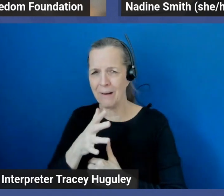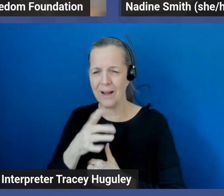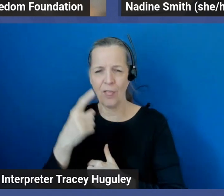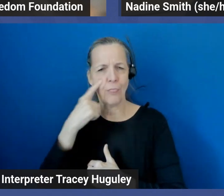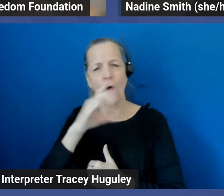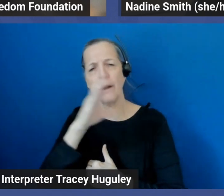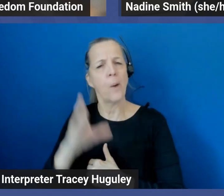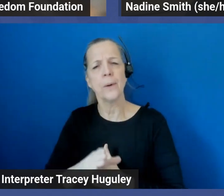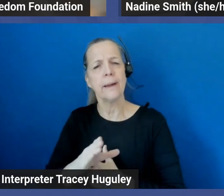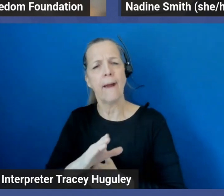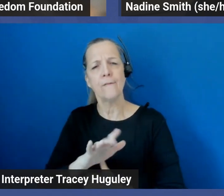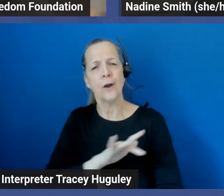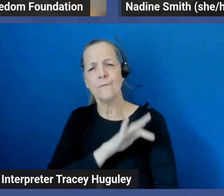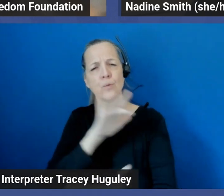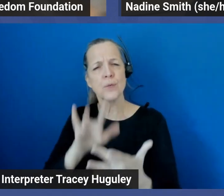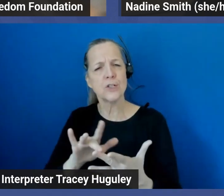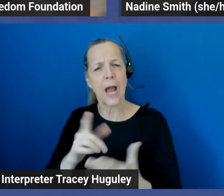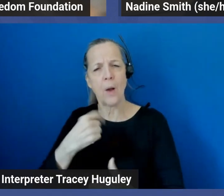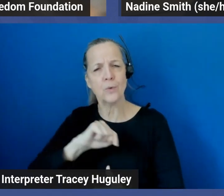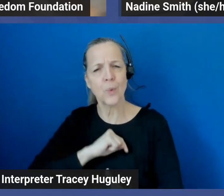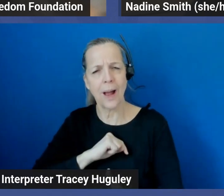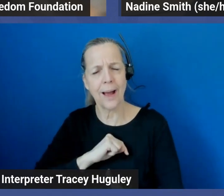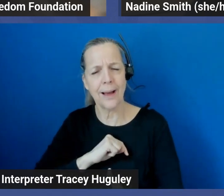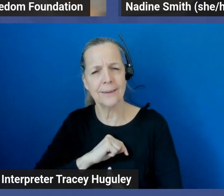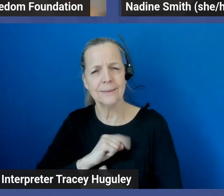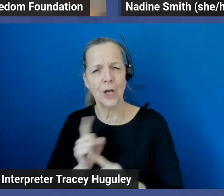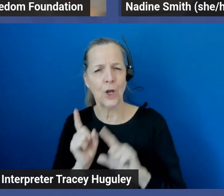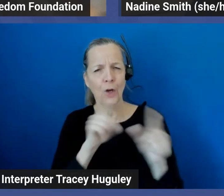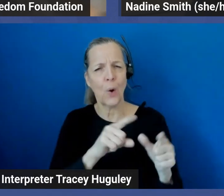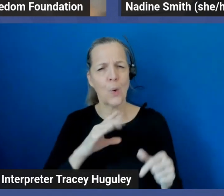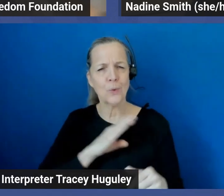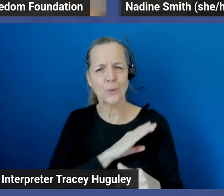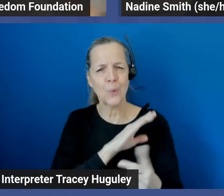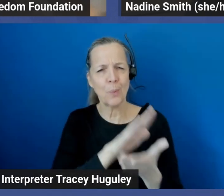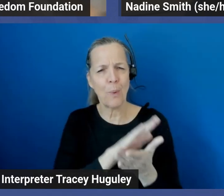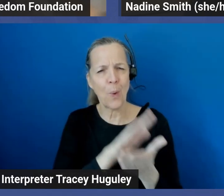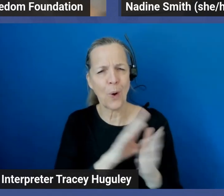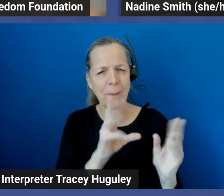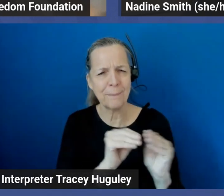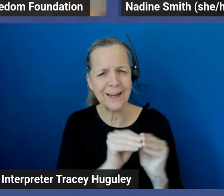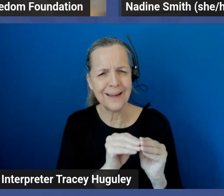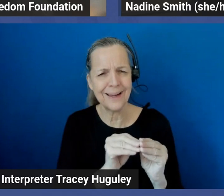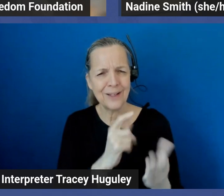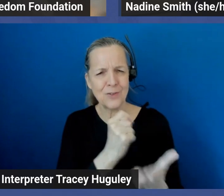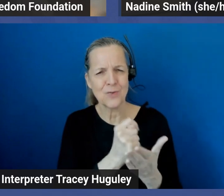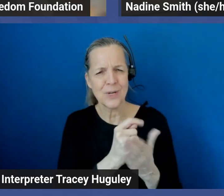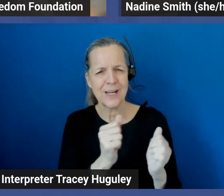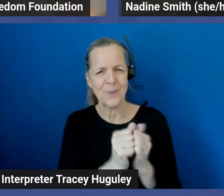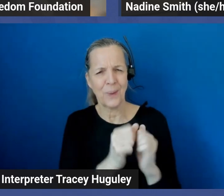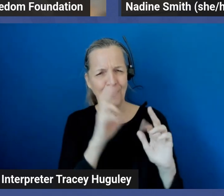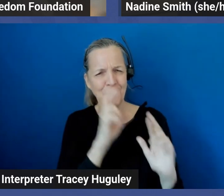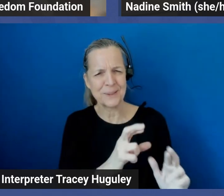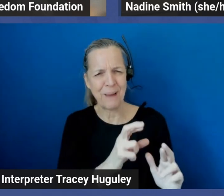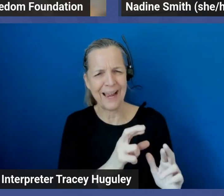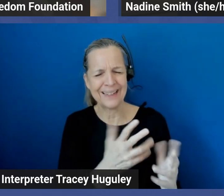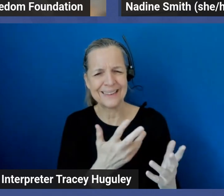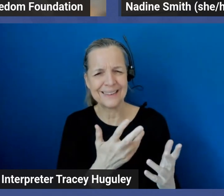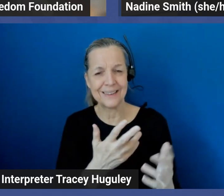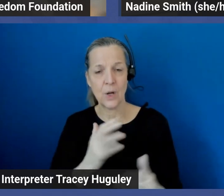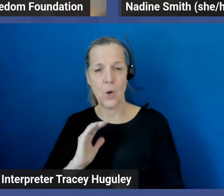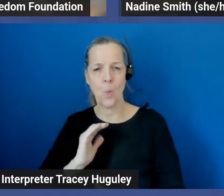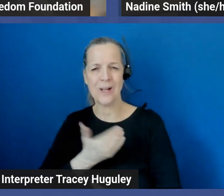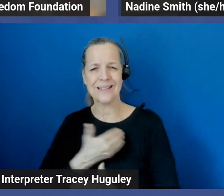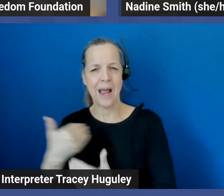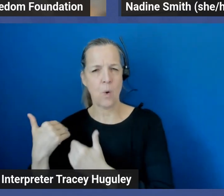need to go to a school board meeting to make sure their kid was treated with the minimum level of decency, what is our